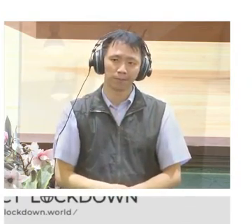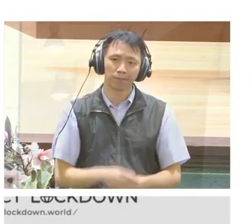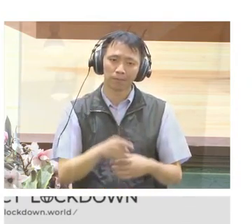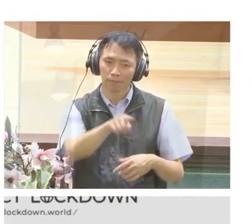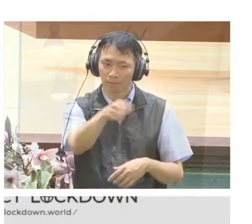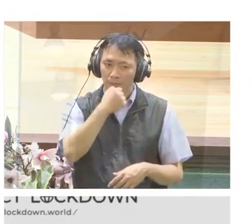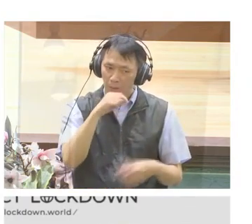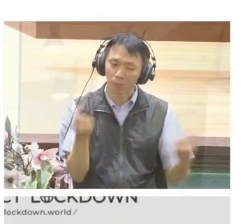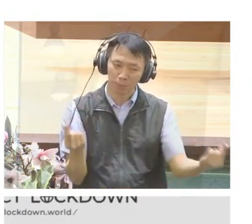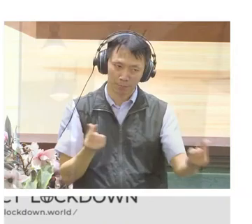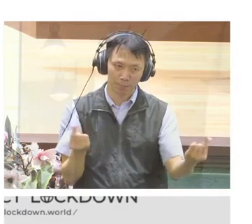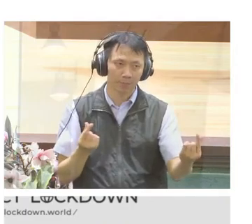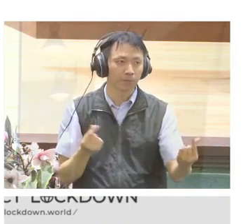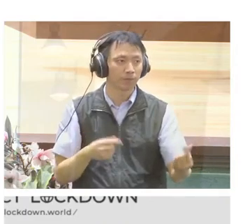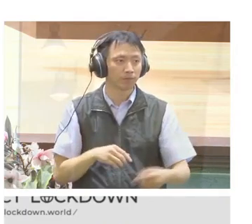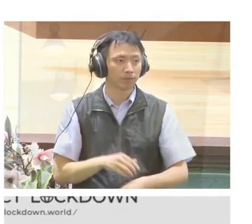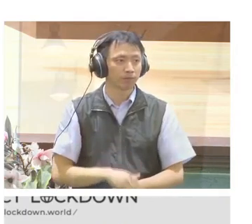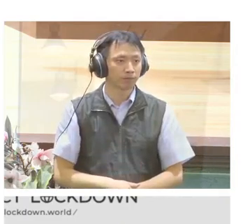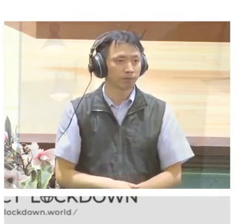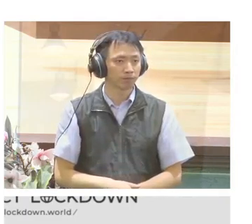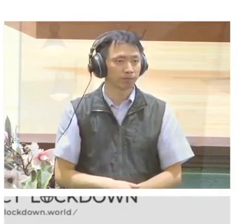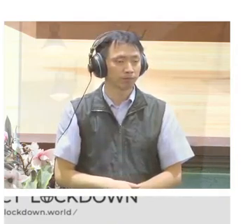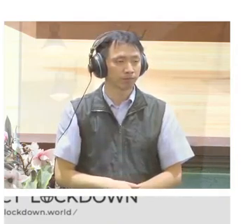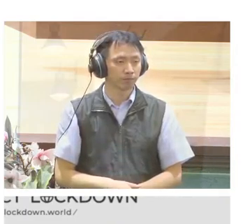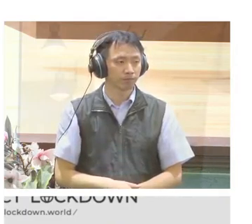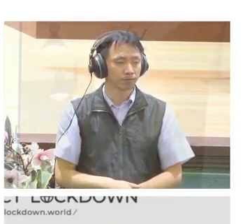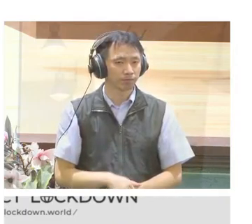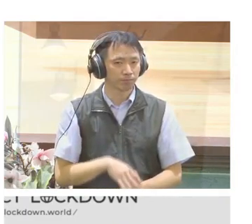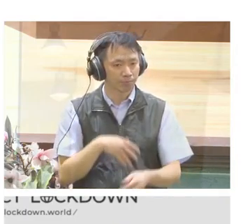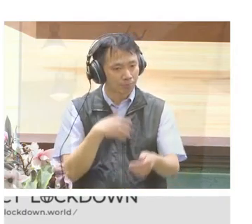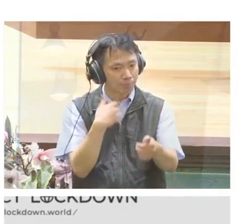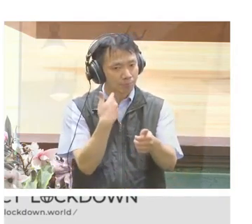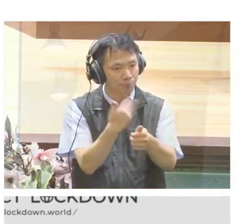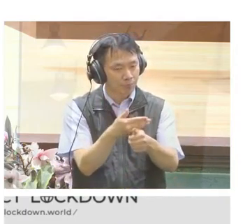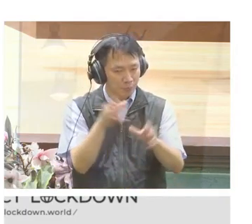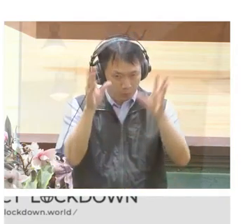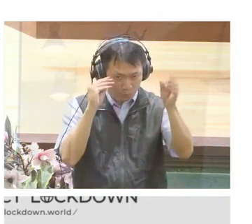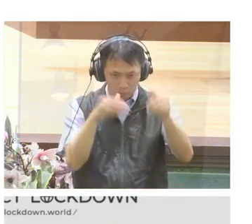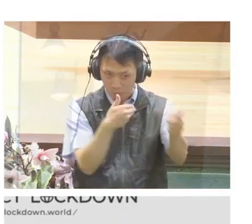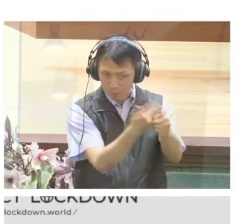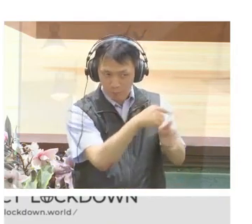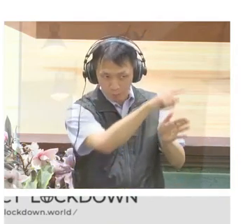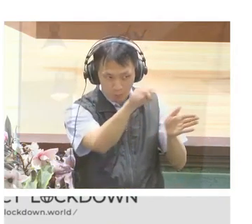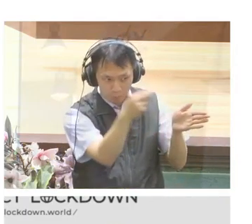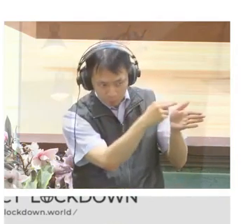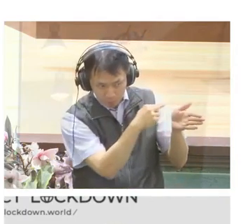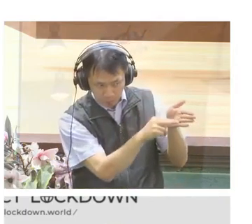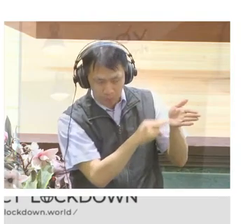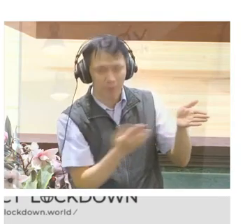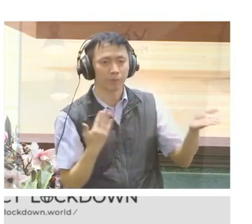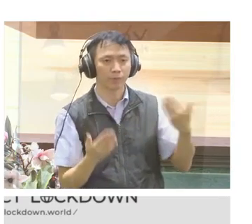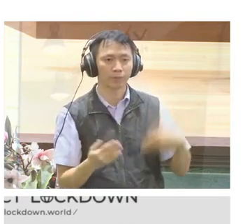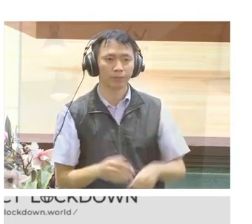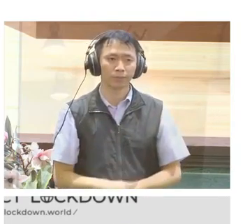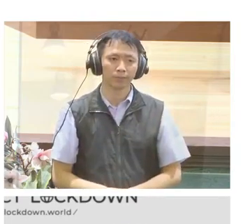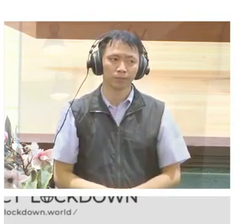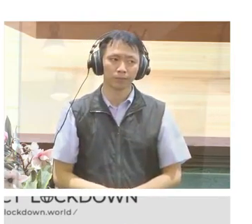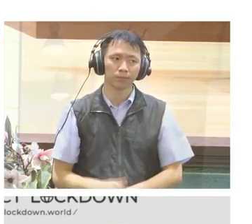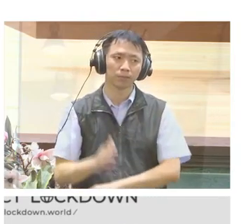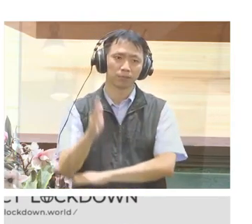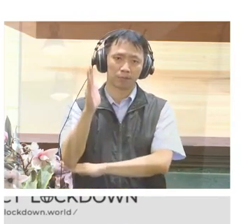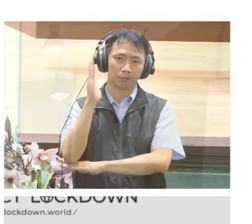very informative to the people. They've paid for all costing of tests, of COVID tests and that